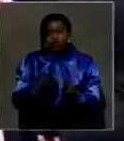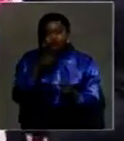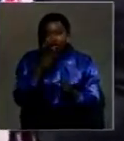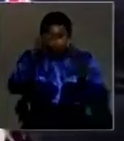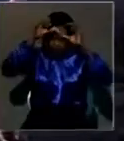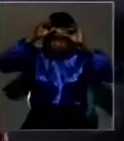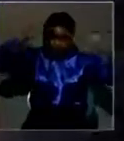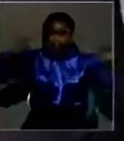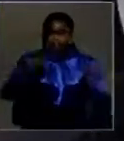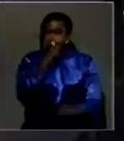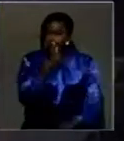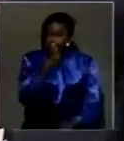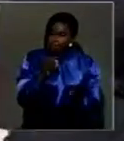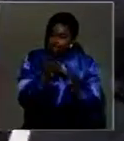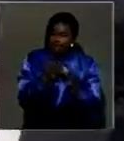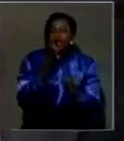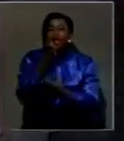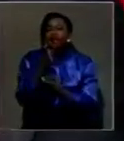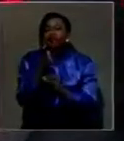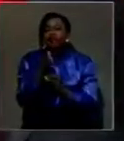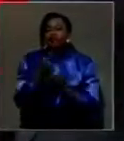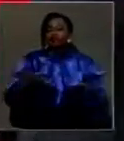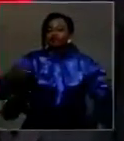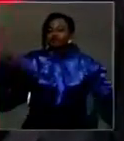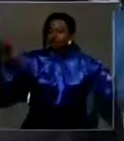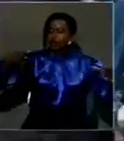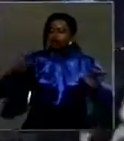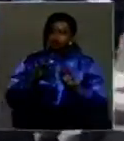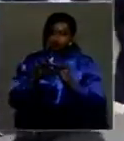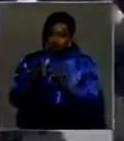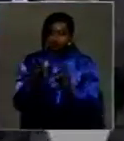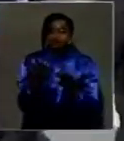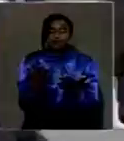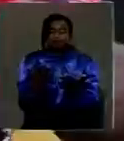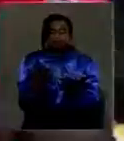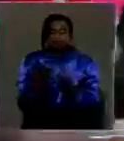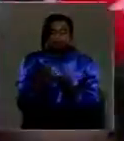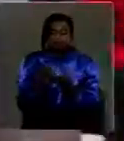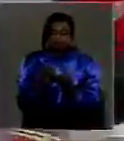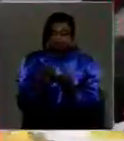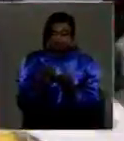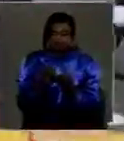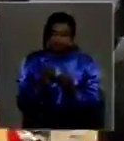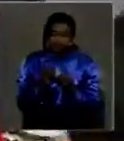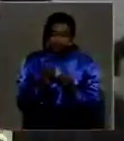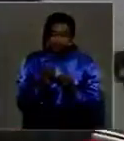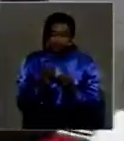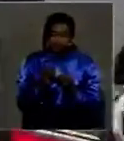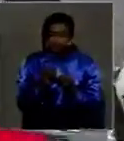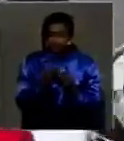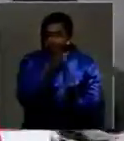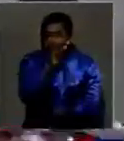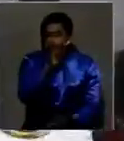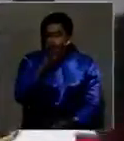meeting before addressing the summit. Ngabo Emon, reporting for UBC TV in